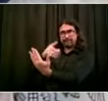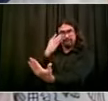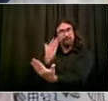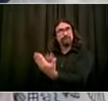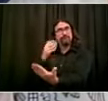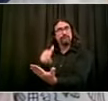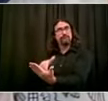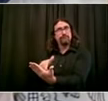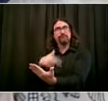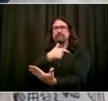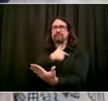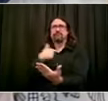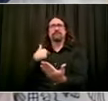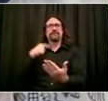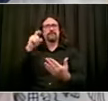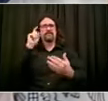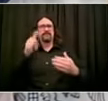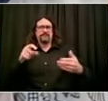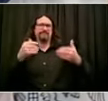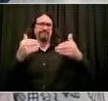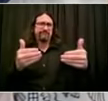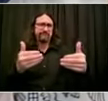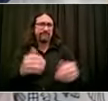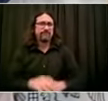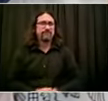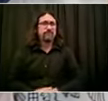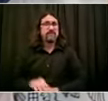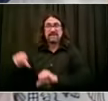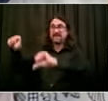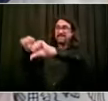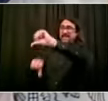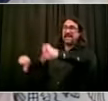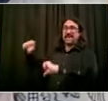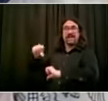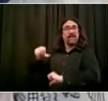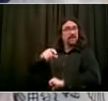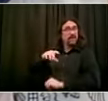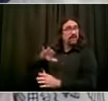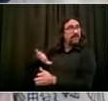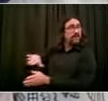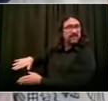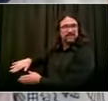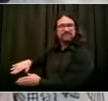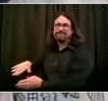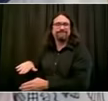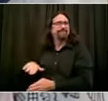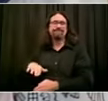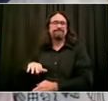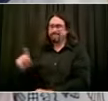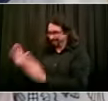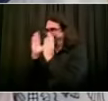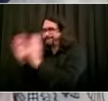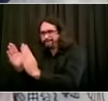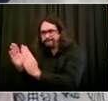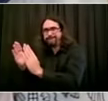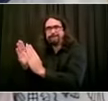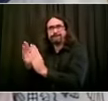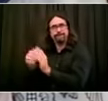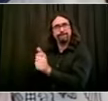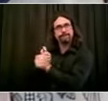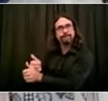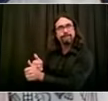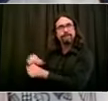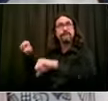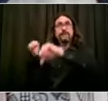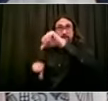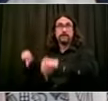right now to address this situation and to ensure that it does not turn into a second wave all across New York City. We still have time to